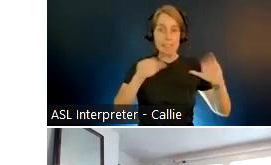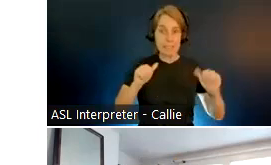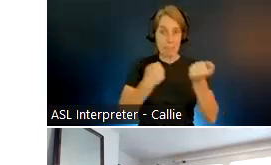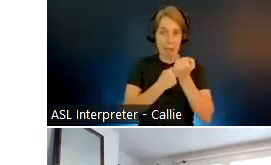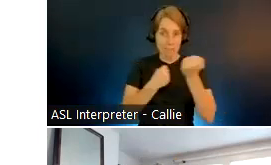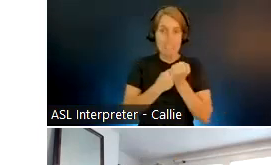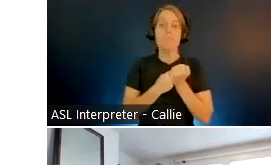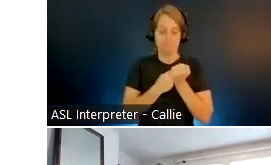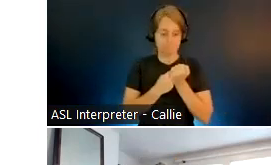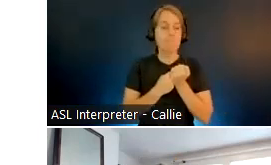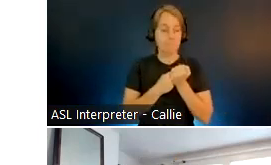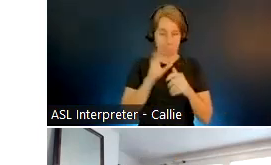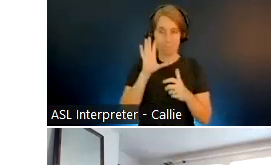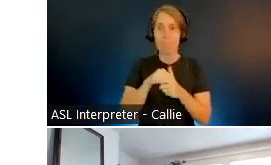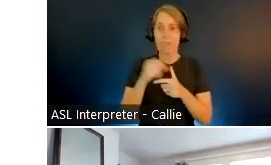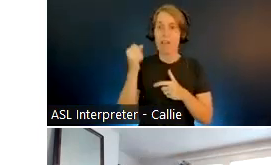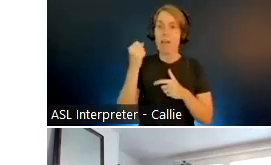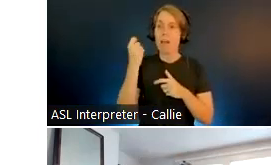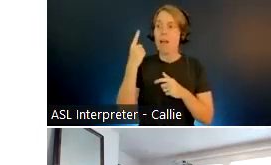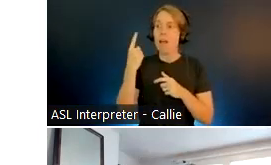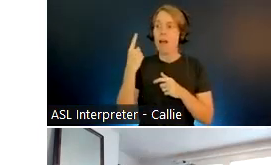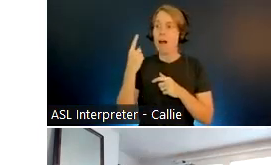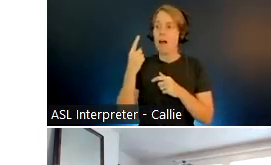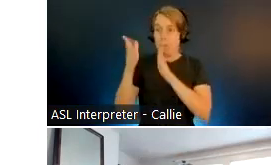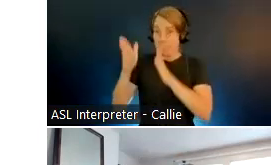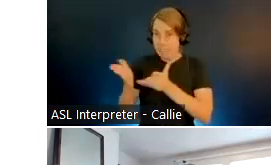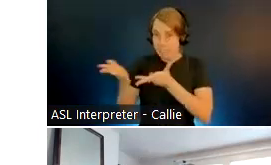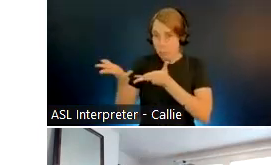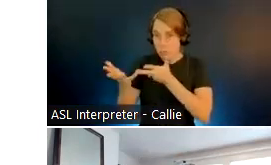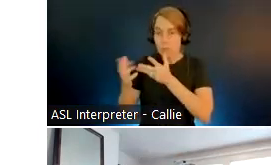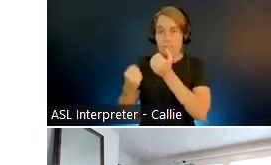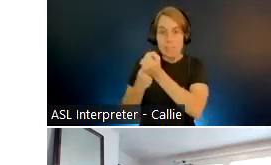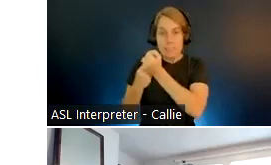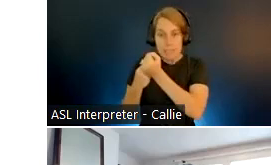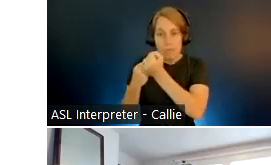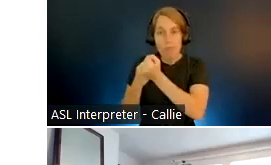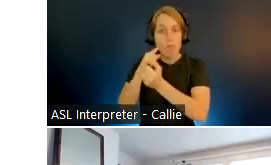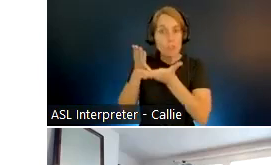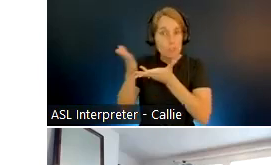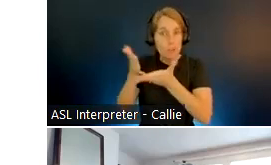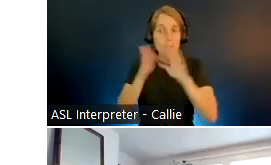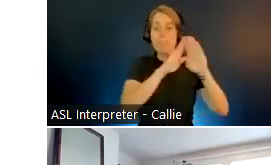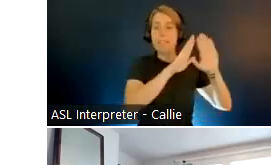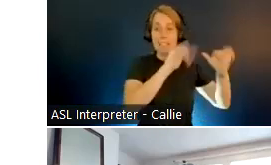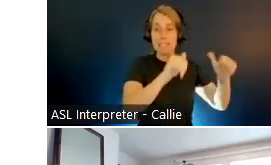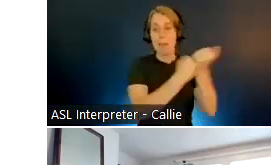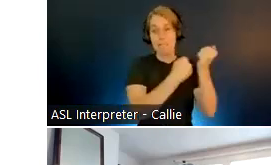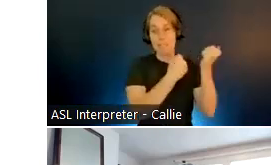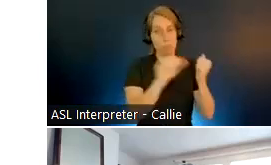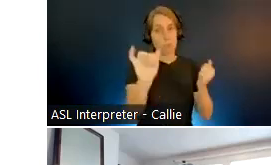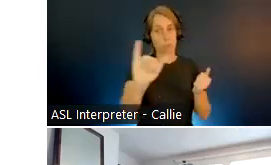only can assist individuals with help advocating for those services, but also the system advocacy matters.